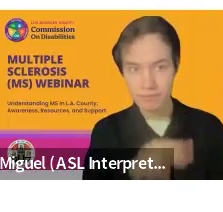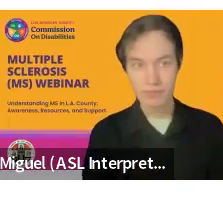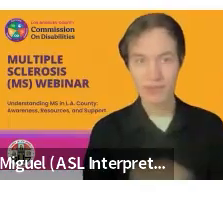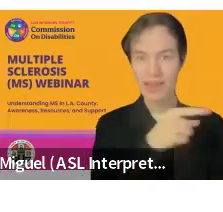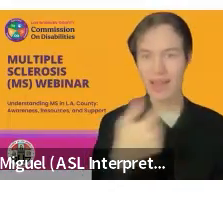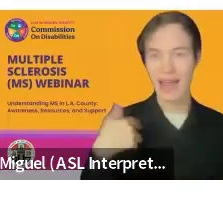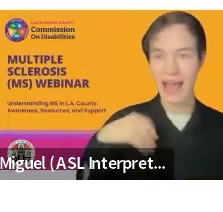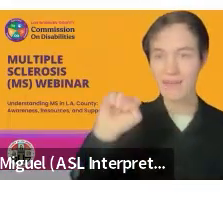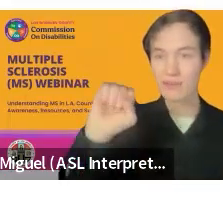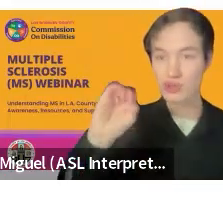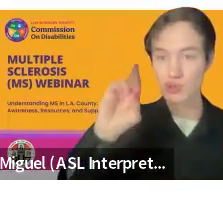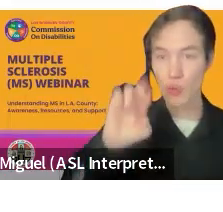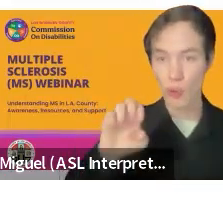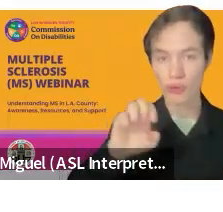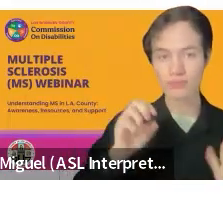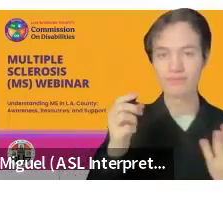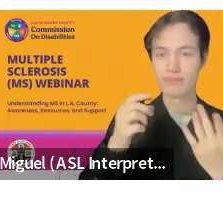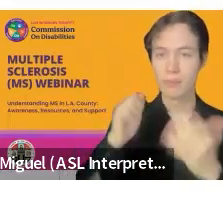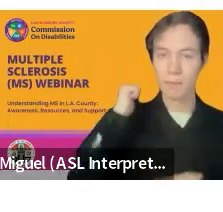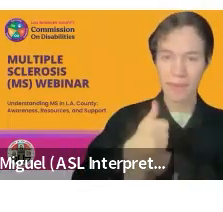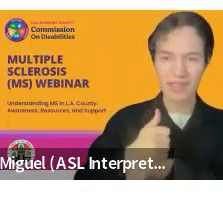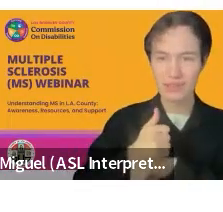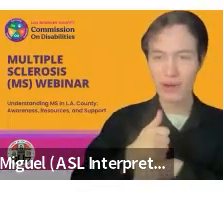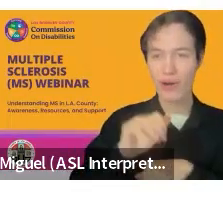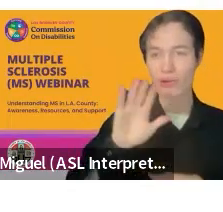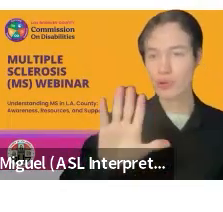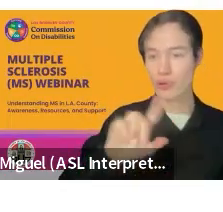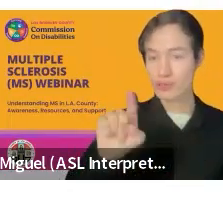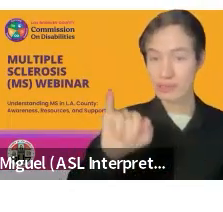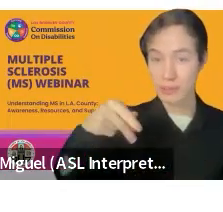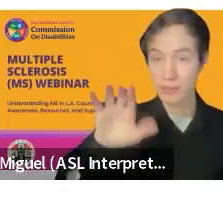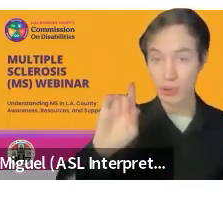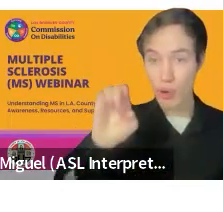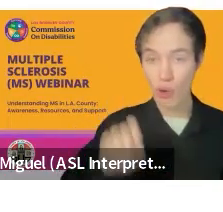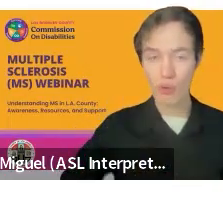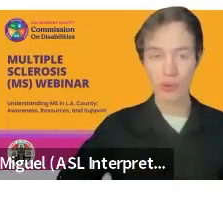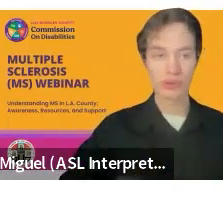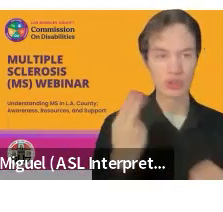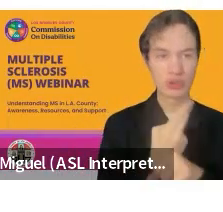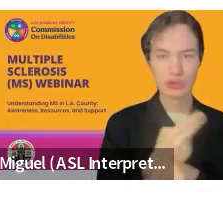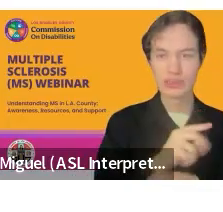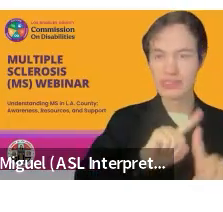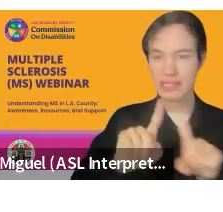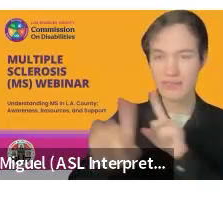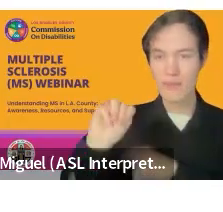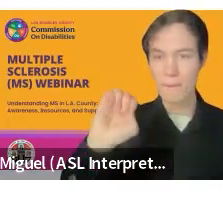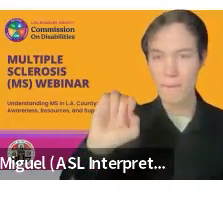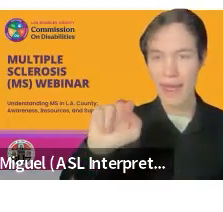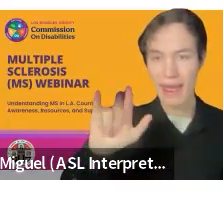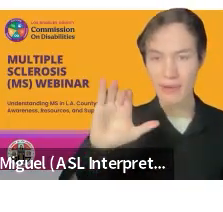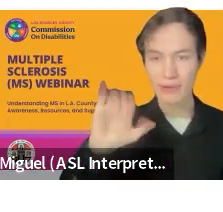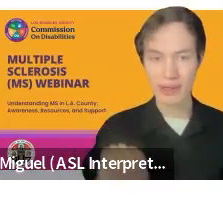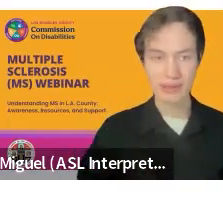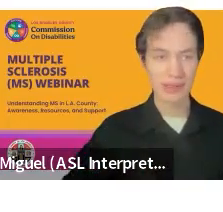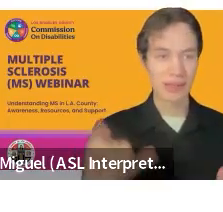score based off of zip code, and it uses different metrics, different indicators to calculate life expectancy